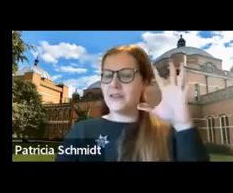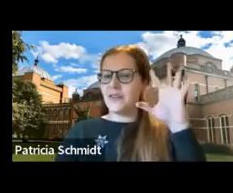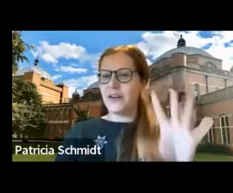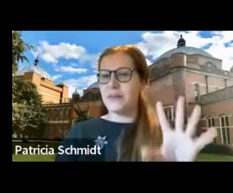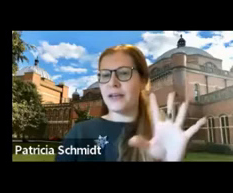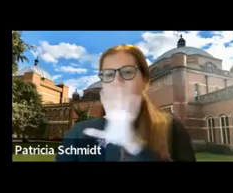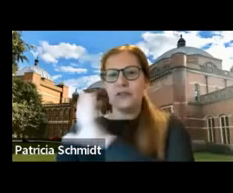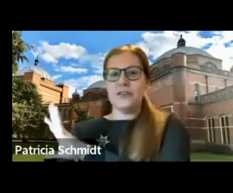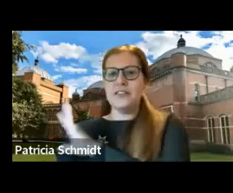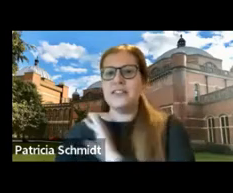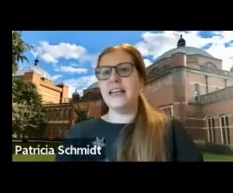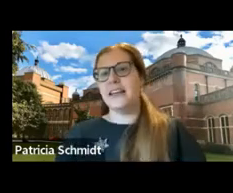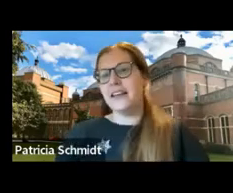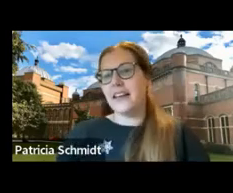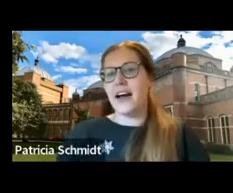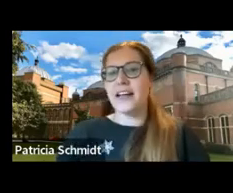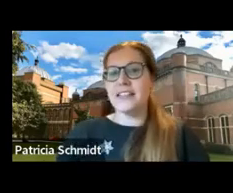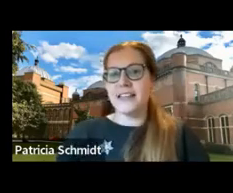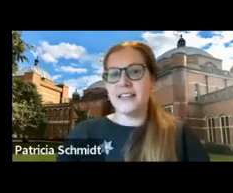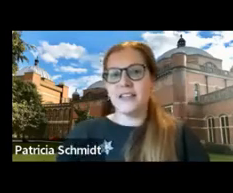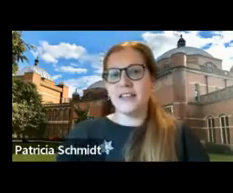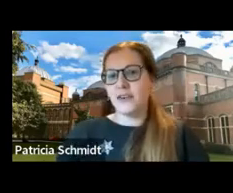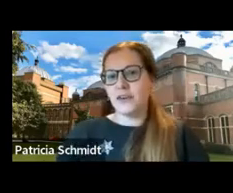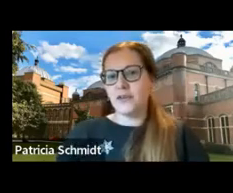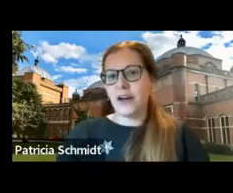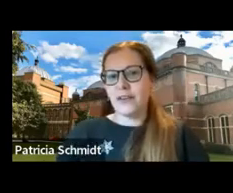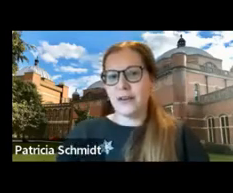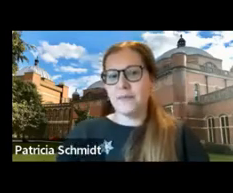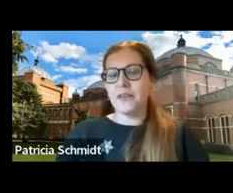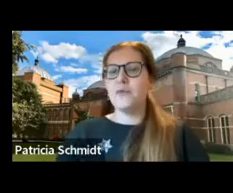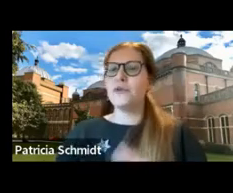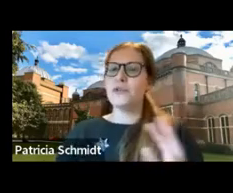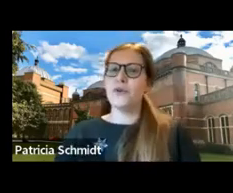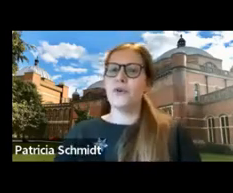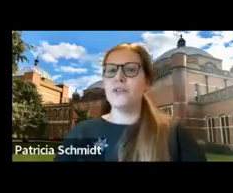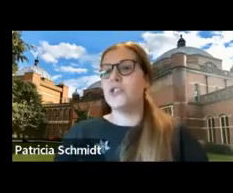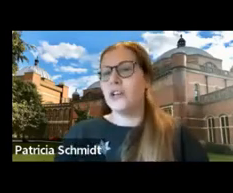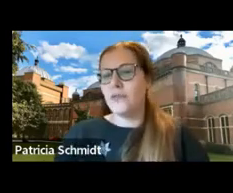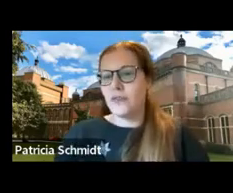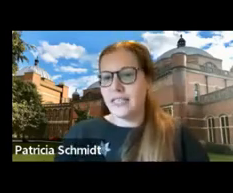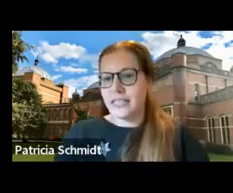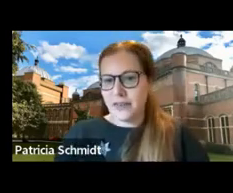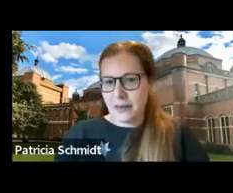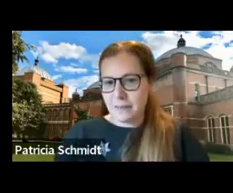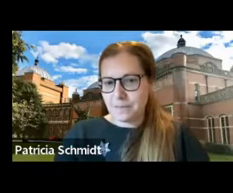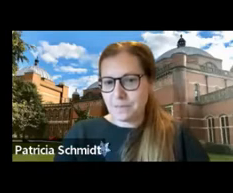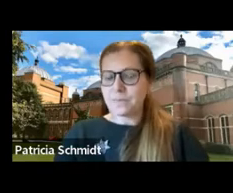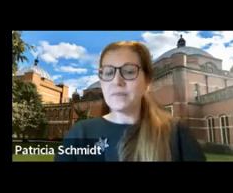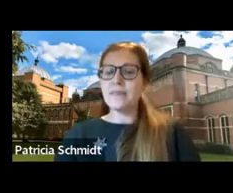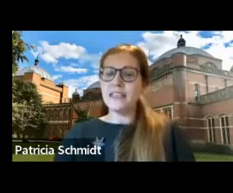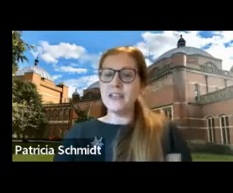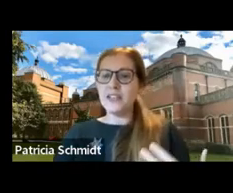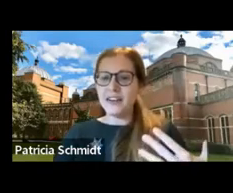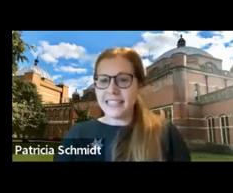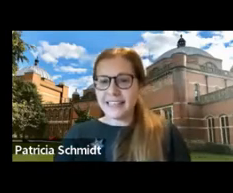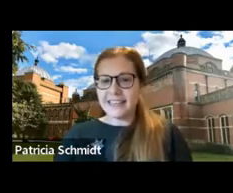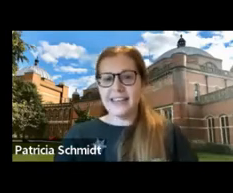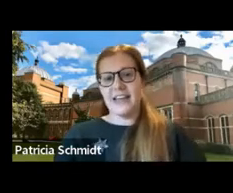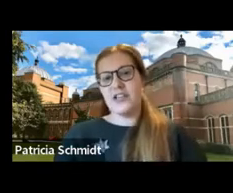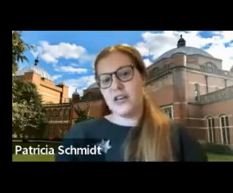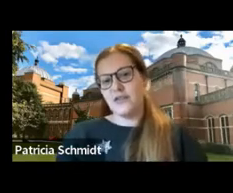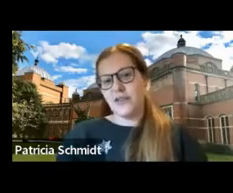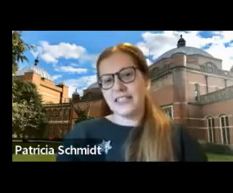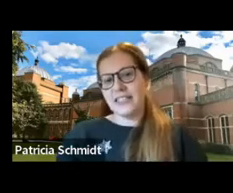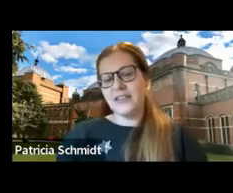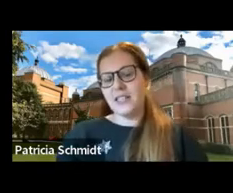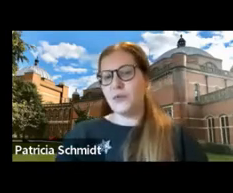that is a very big difference in Einstein's theory of gravity, which is called general relativity. Now, the idea